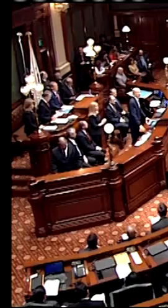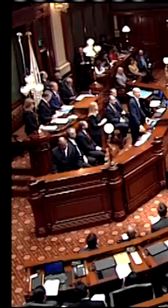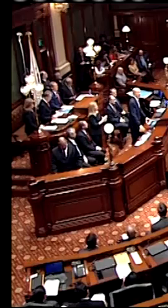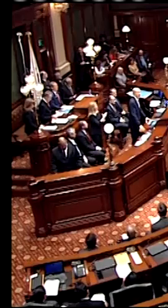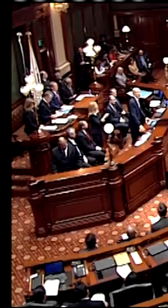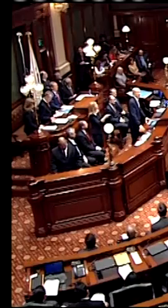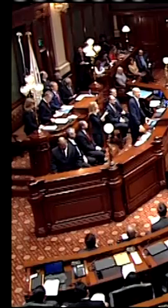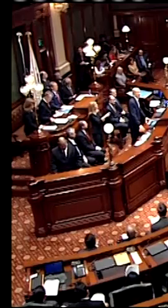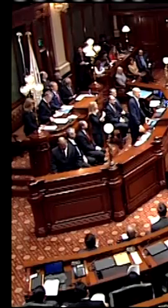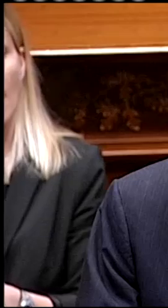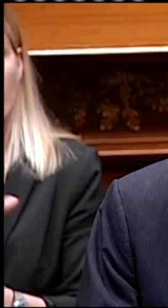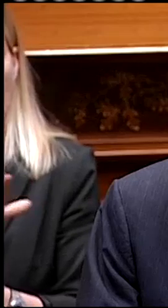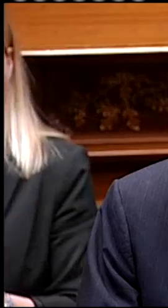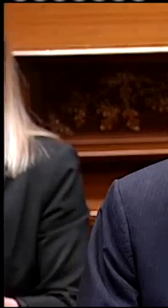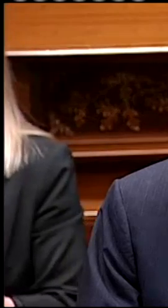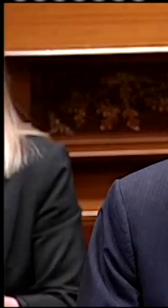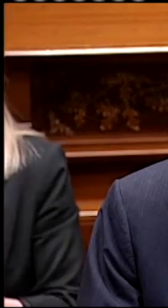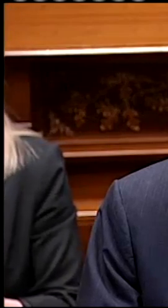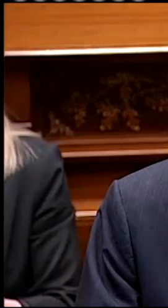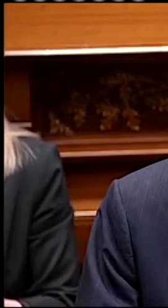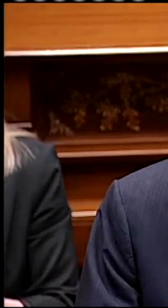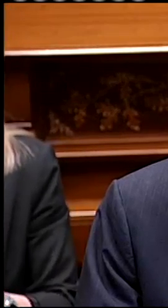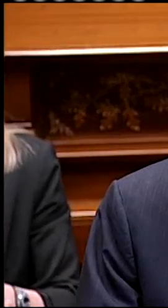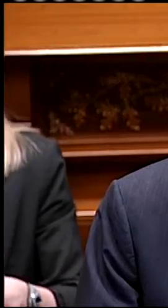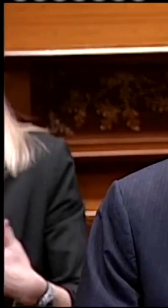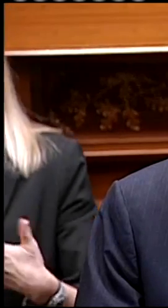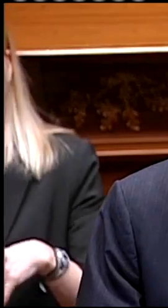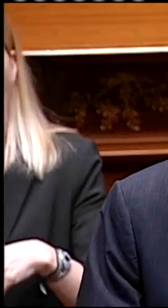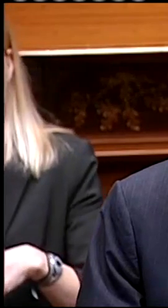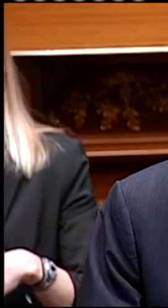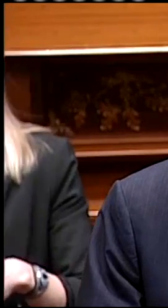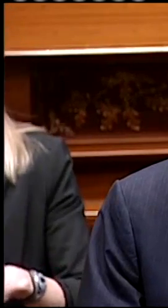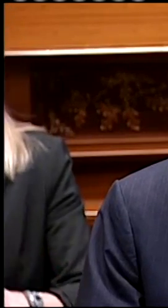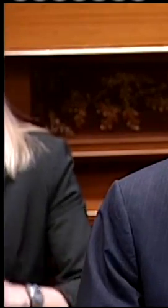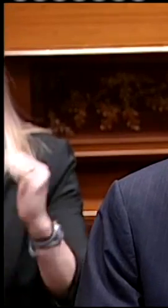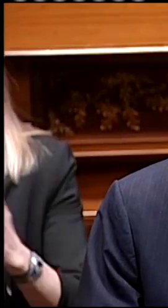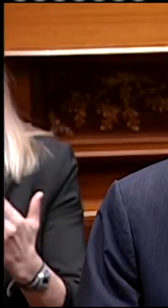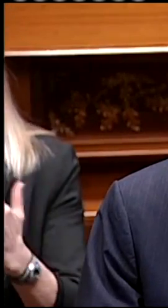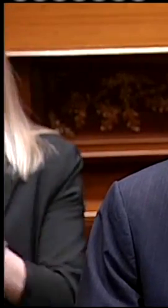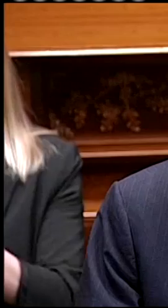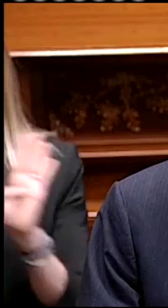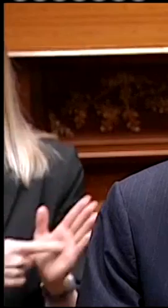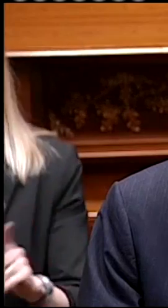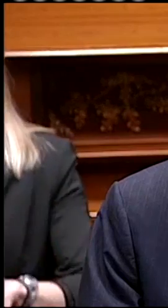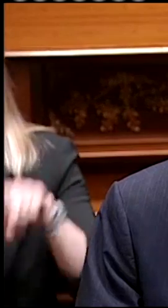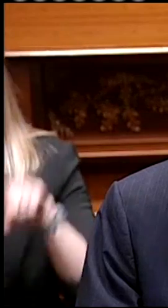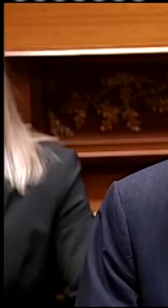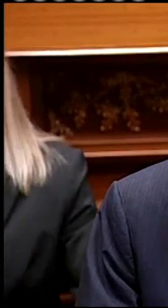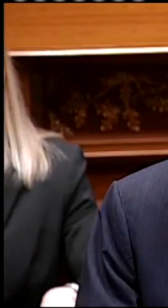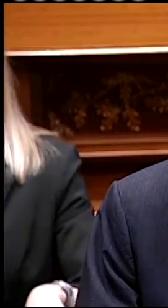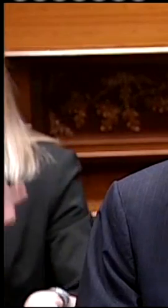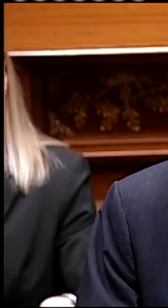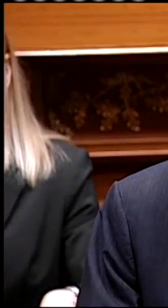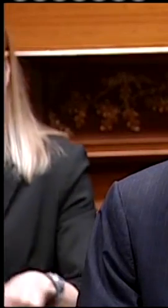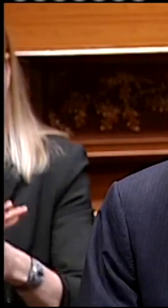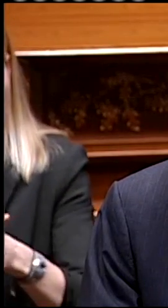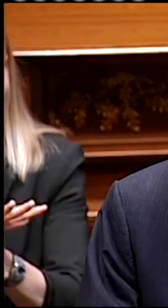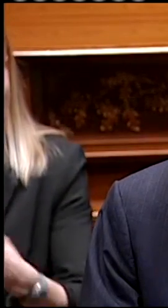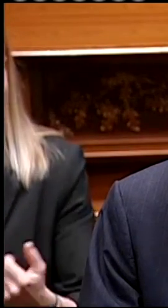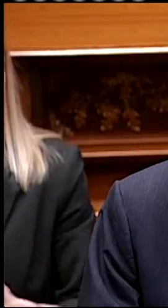And to have their membership on public construction projects reflect the diversity in the surrounding area.